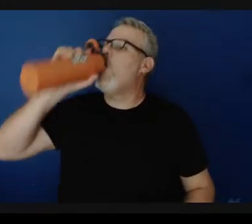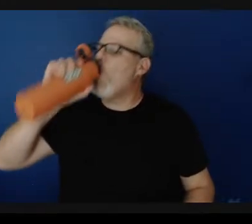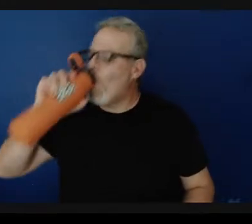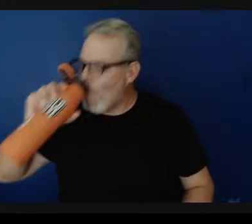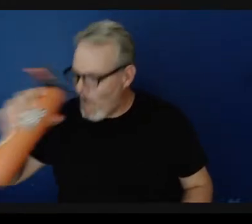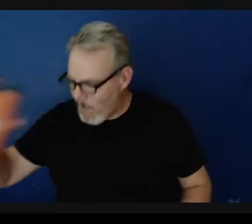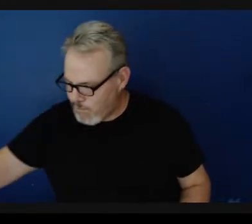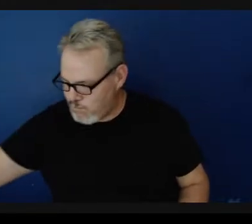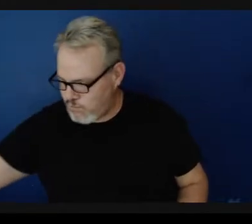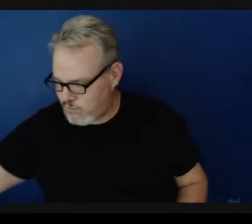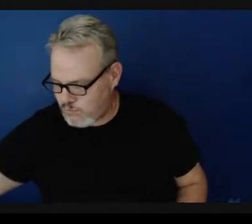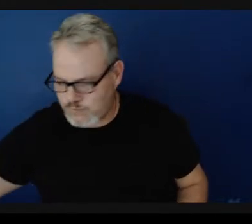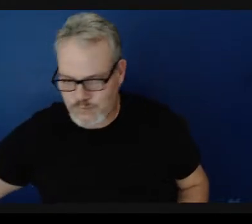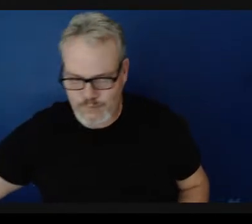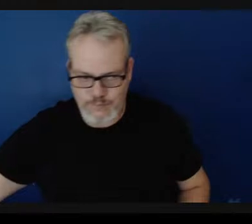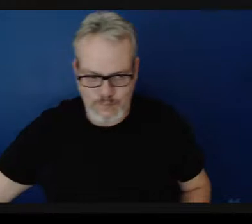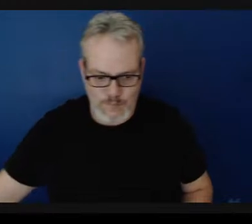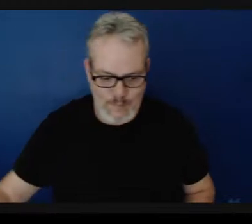Hey guys.